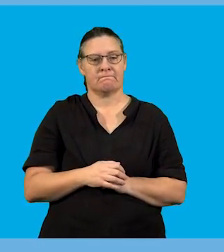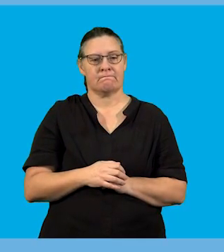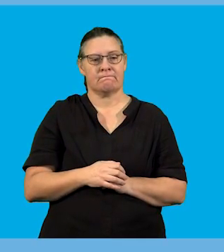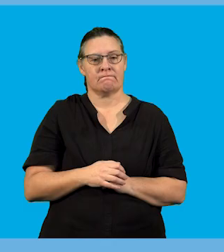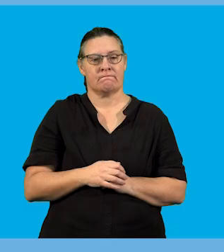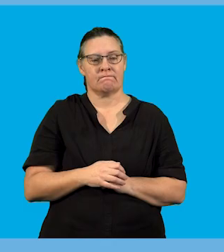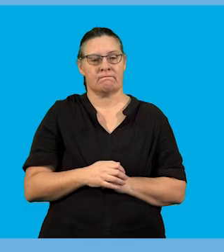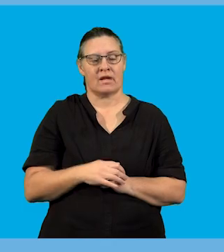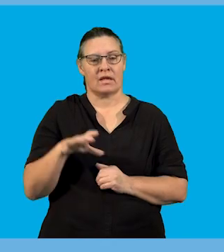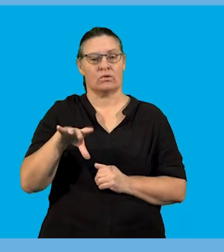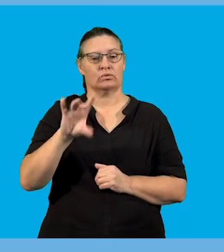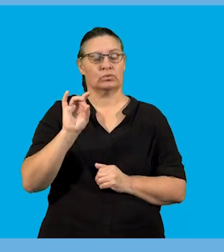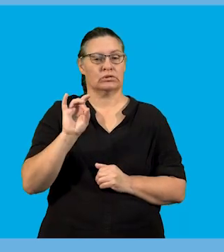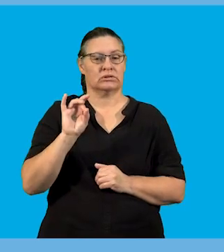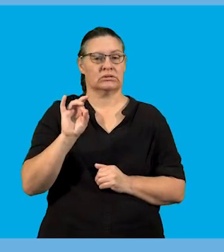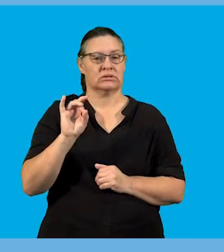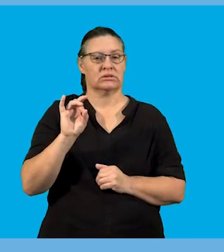And then I'm going to choose,